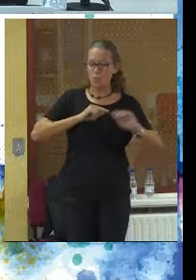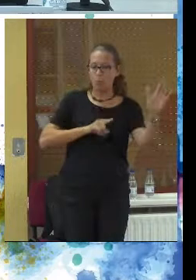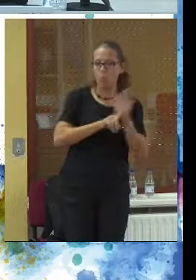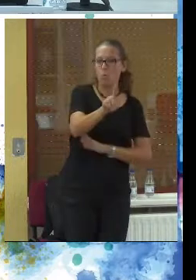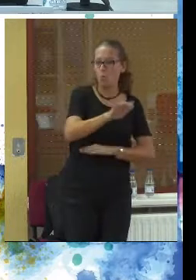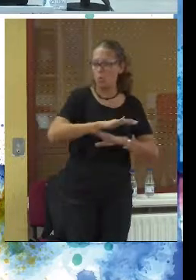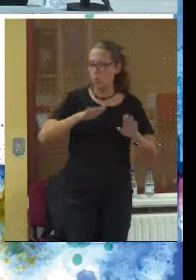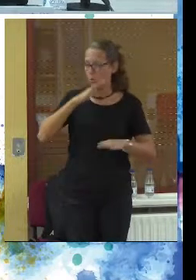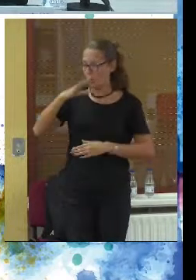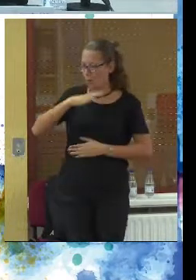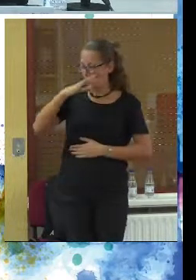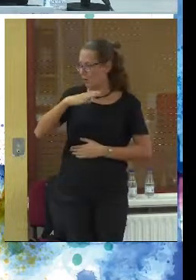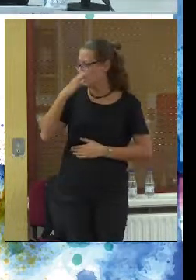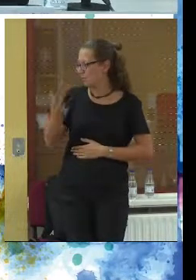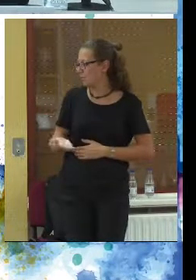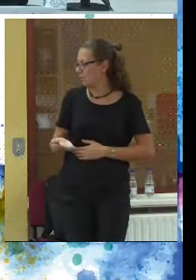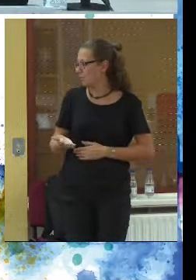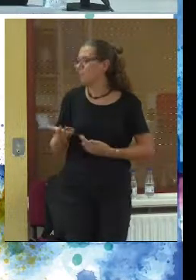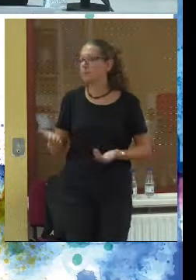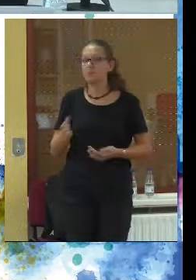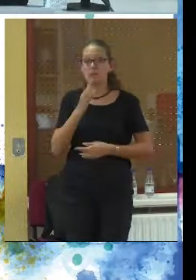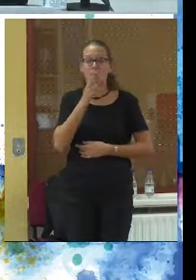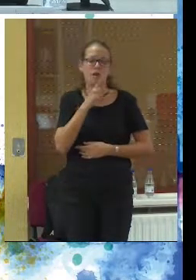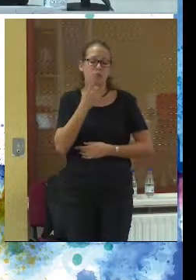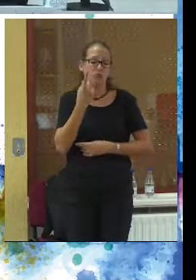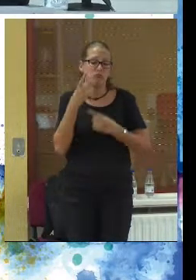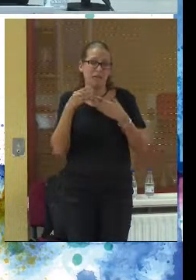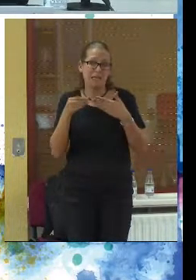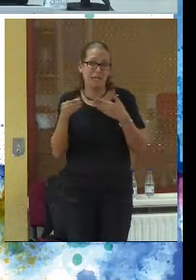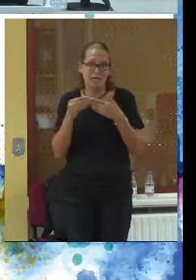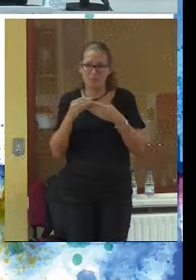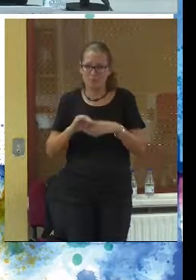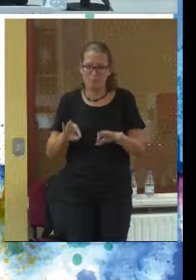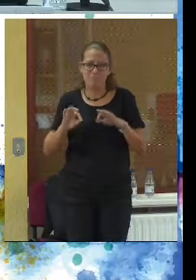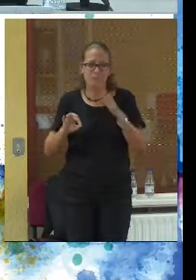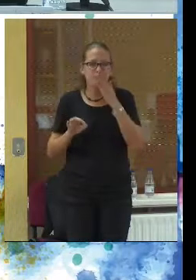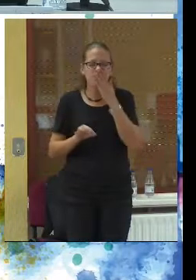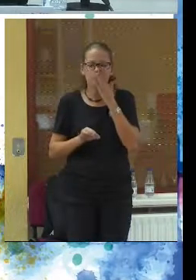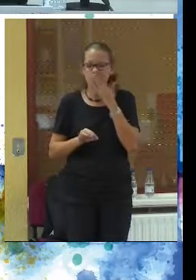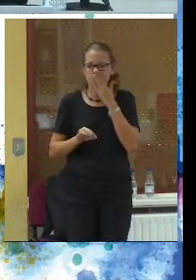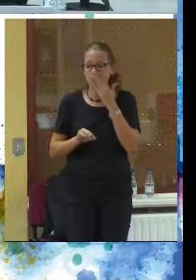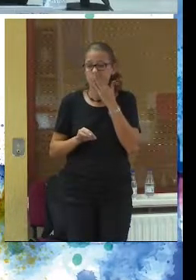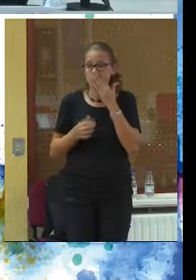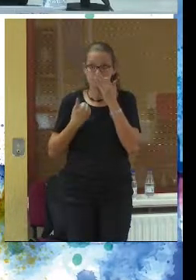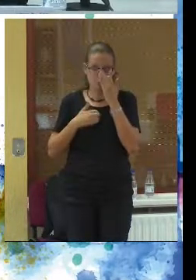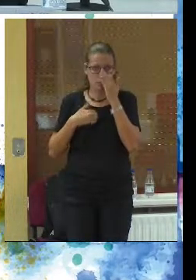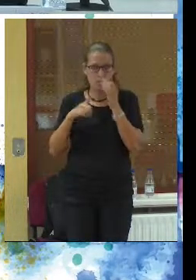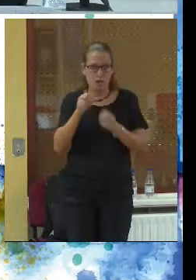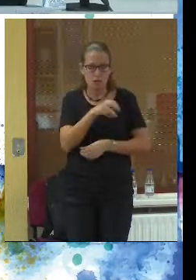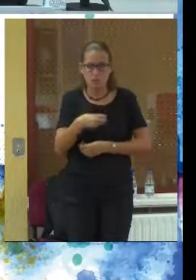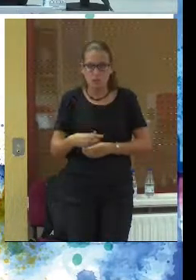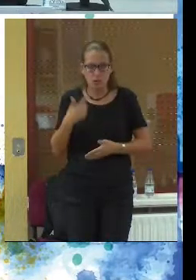You wouldn't think how valuable this is to us all. So now we are working with a specific customer who